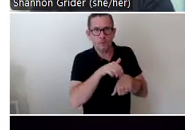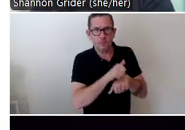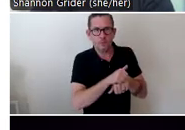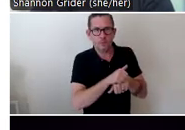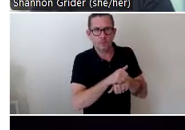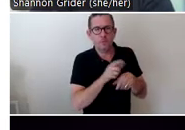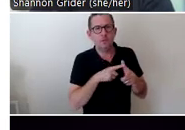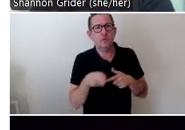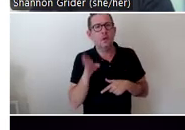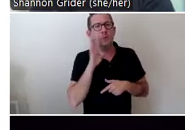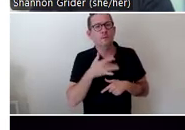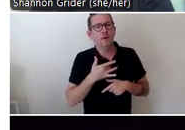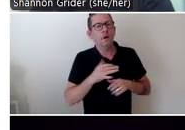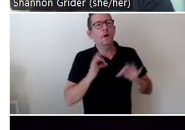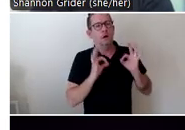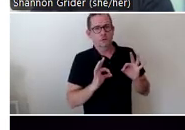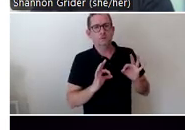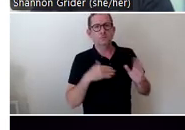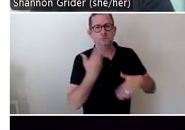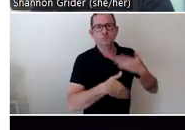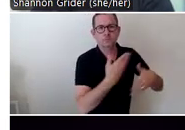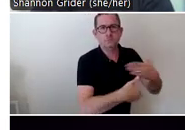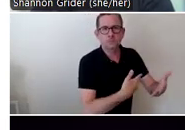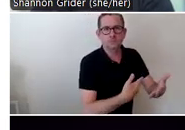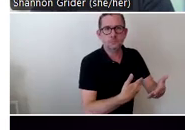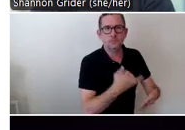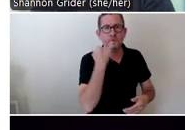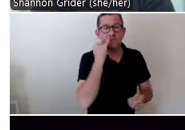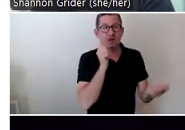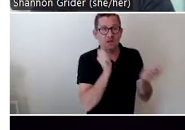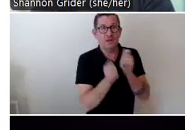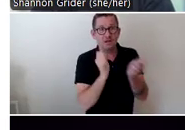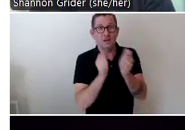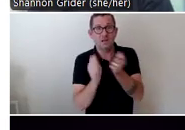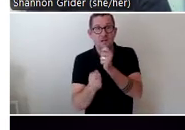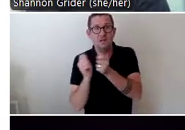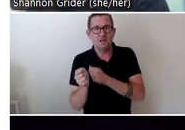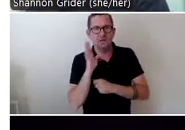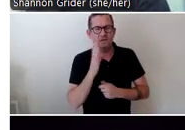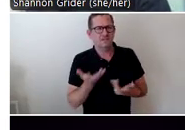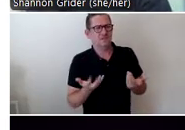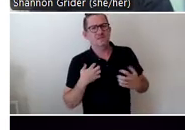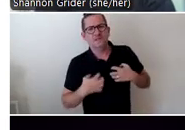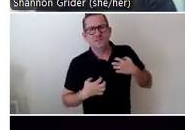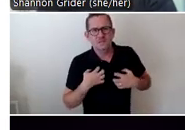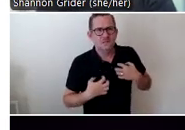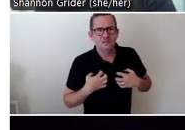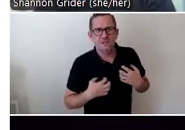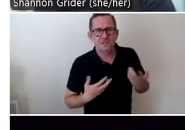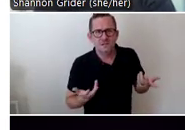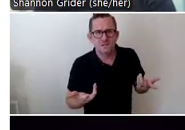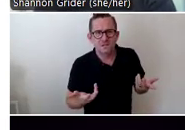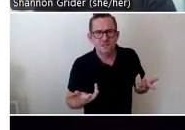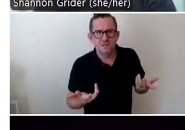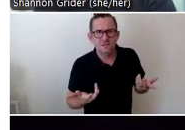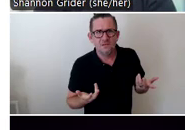things. And if you aren't with an interpreter who you can feel that same rapport with, not just with the clinician, but with the